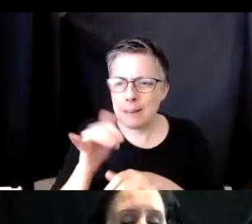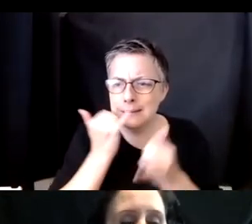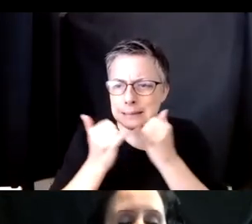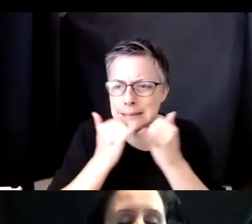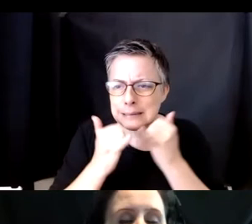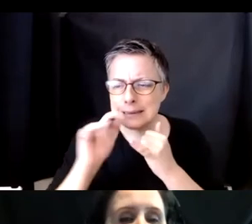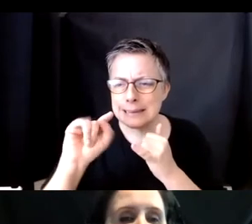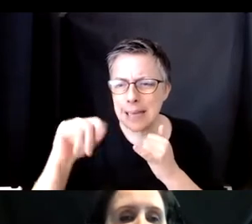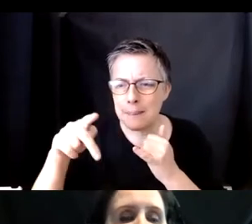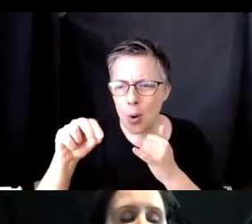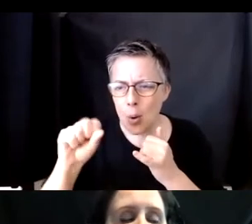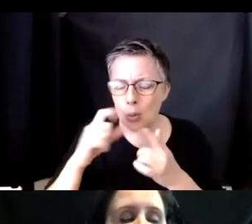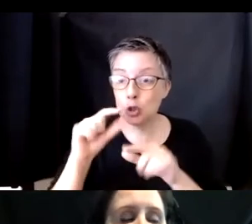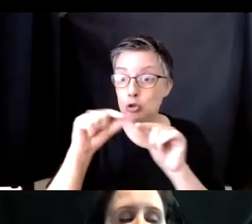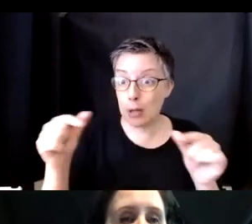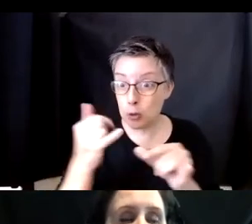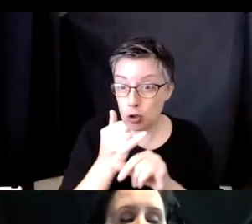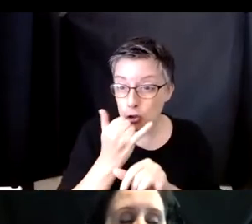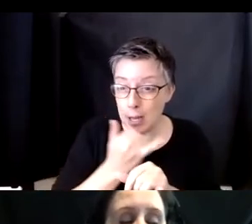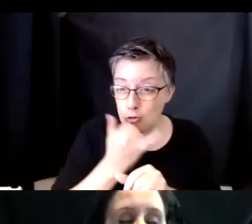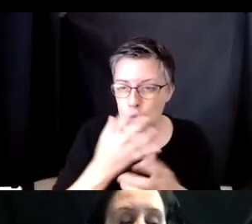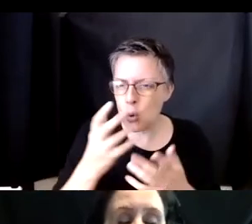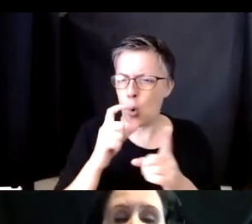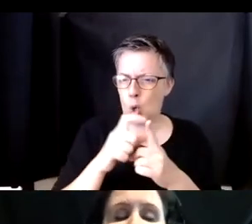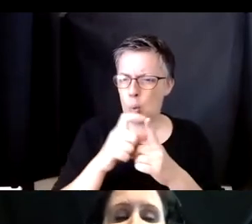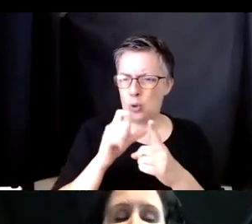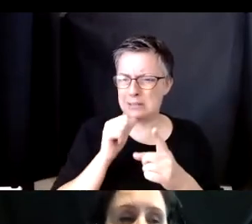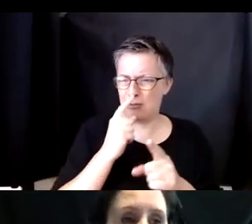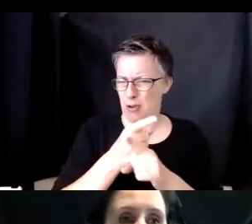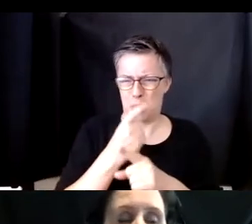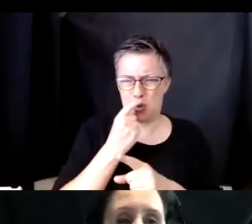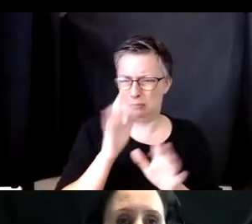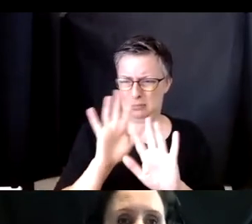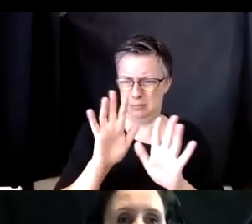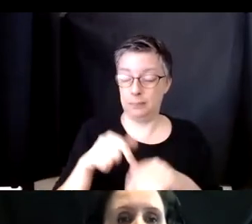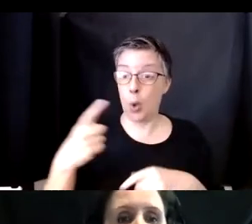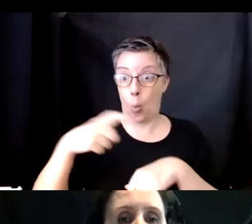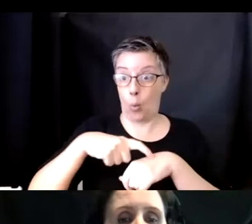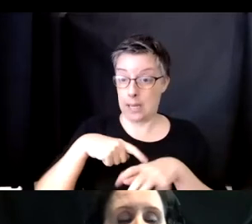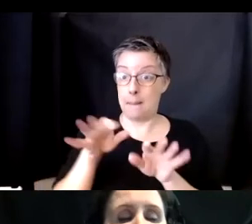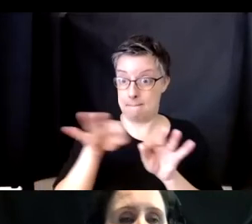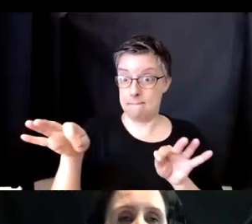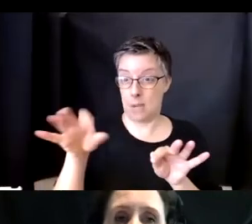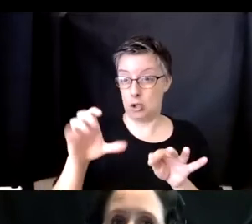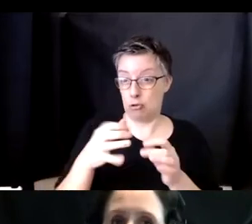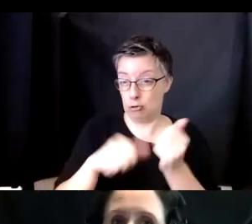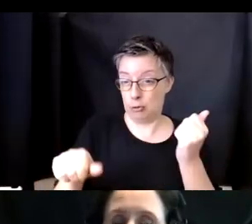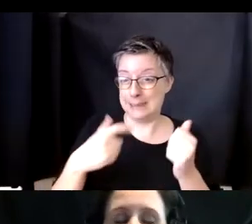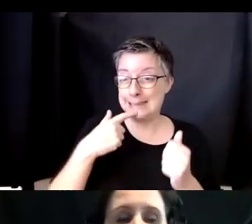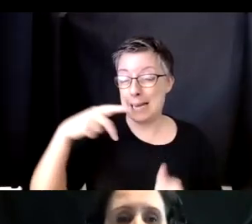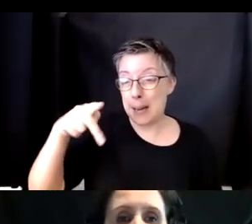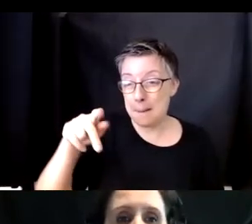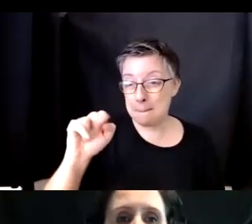of grammar errors, or there are a lot of words that are not actually the right word. One time a caption said pink